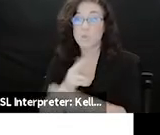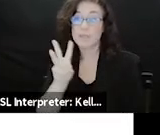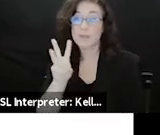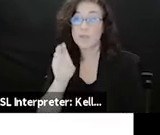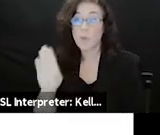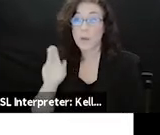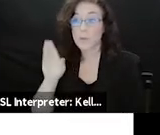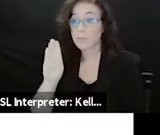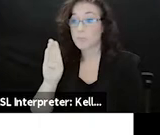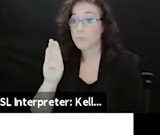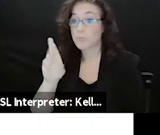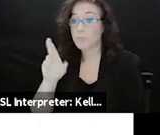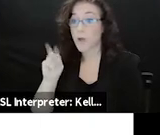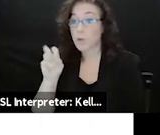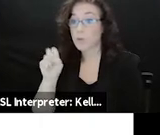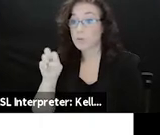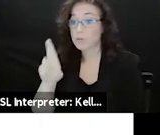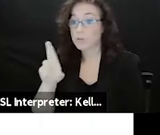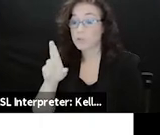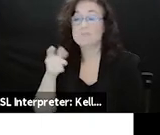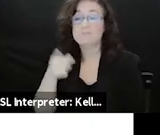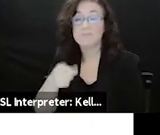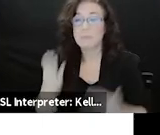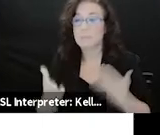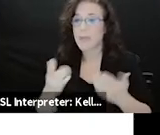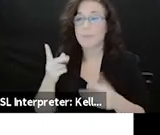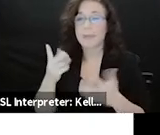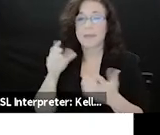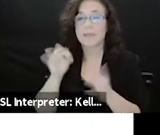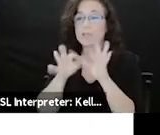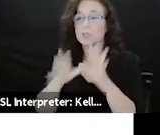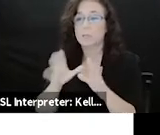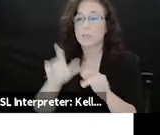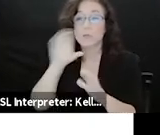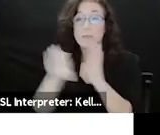able to see the asl interpreter at all times